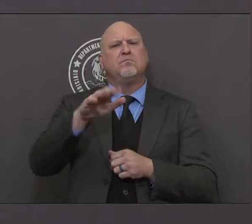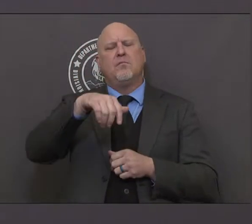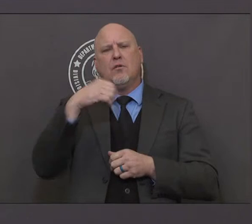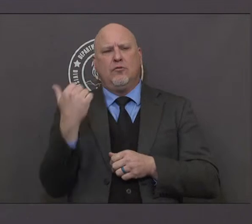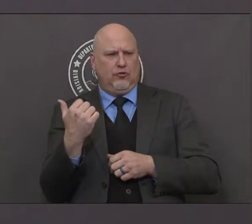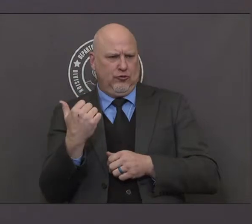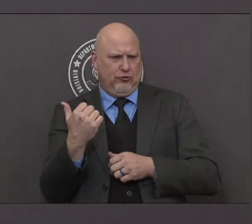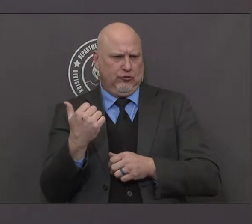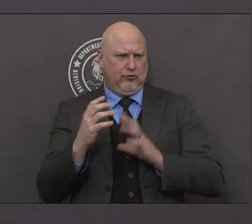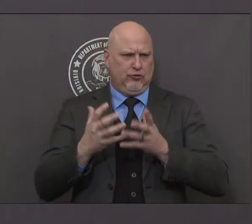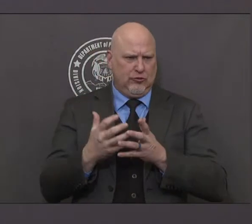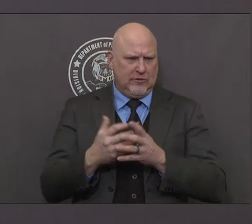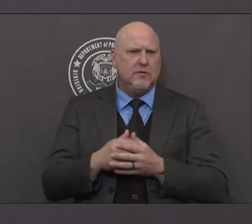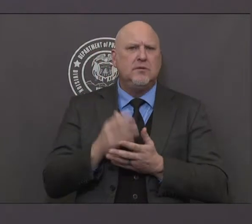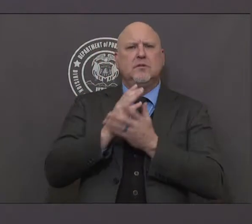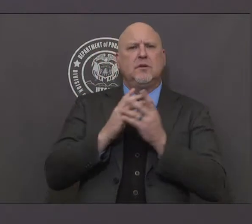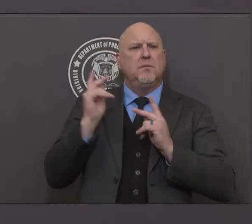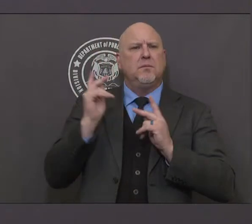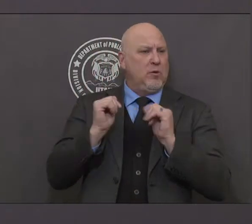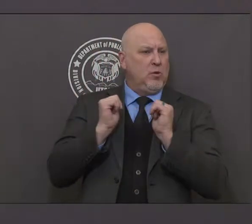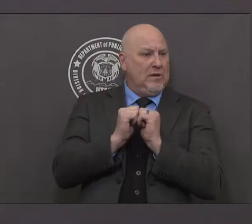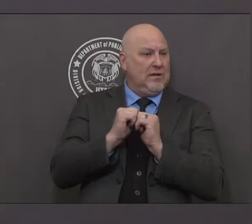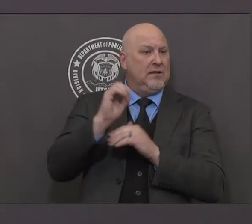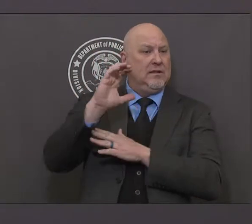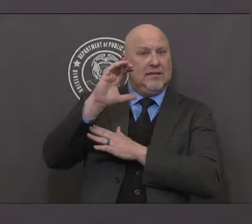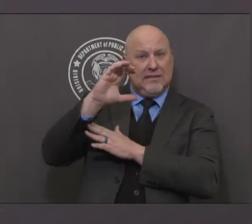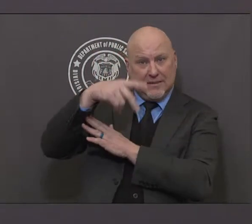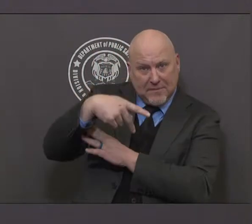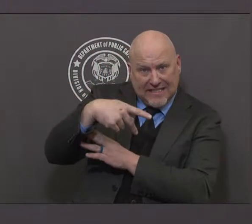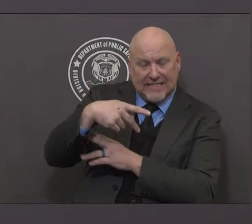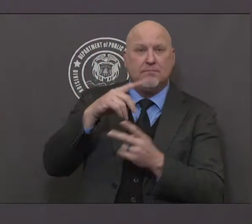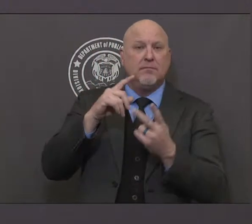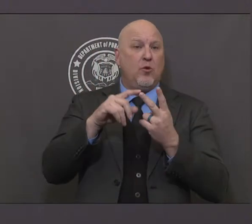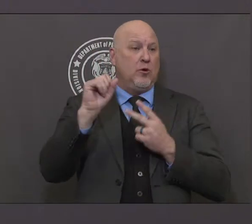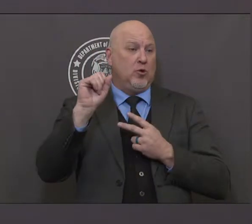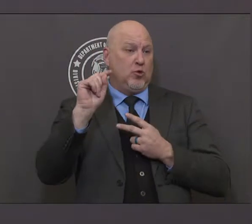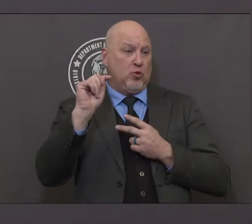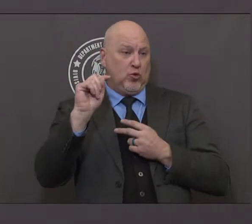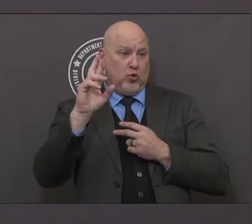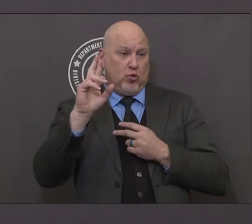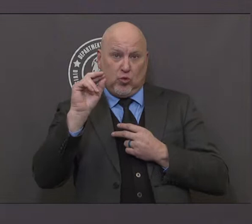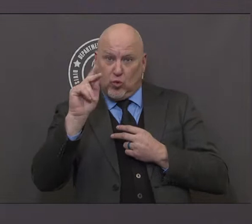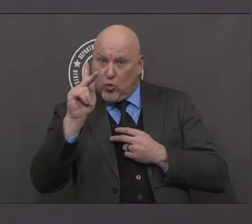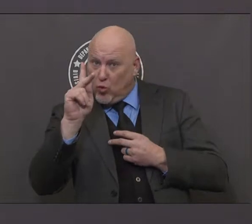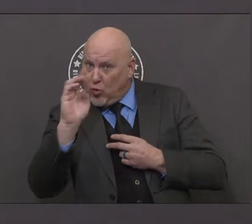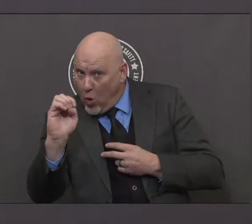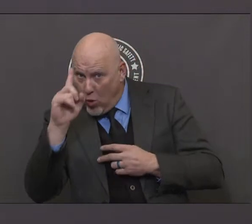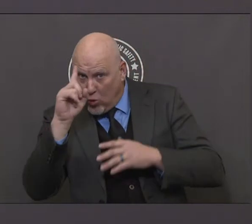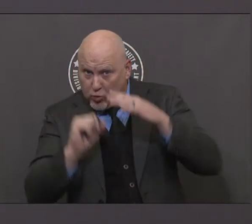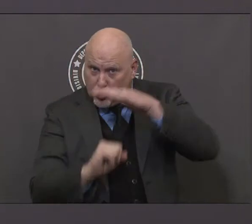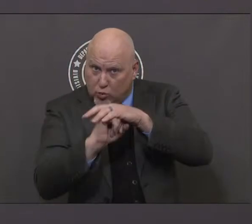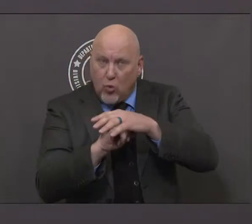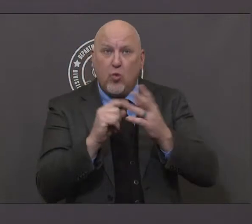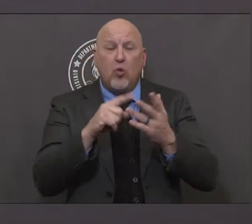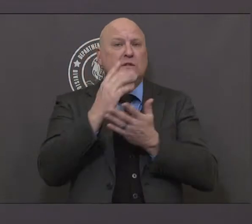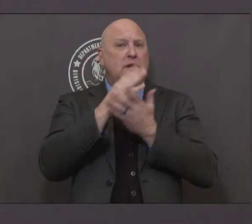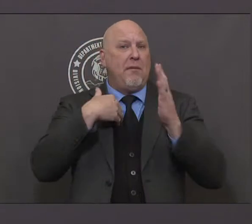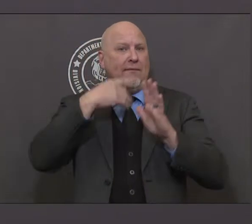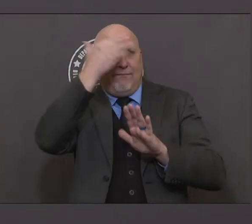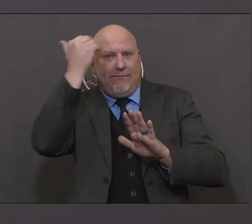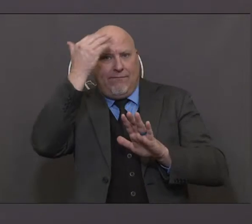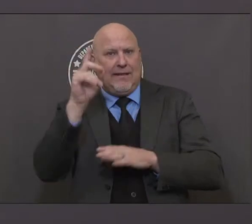hemiplegia, stroke and dementia, including Alzheimer's, vascular, and frontotemporal,